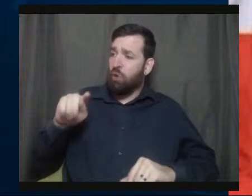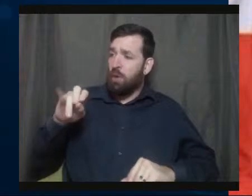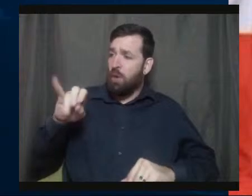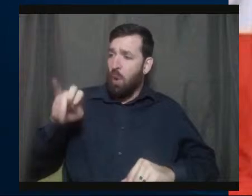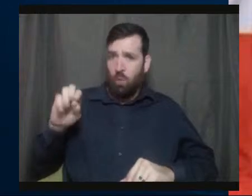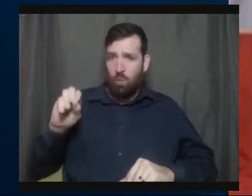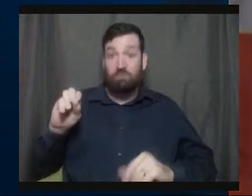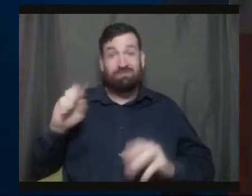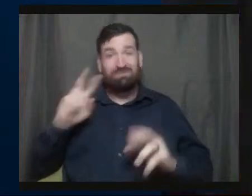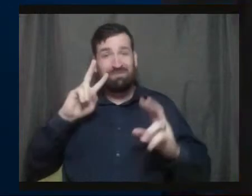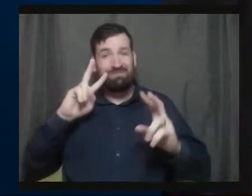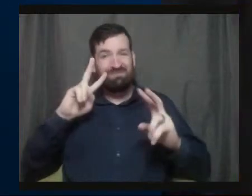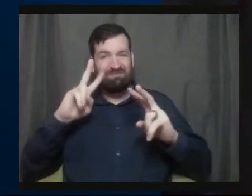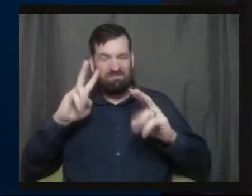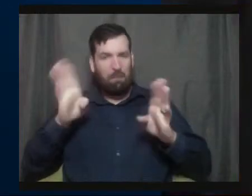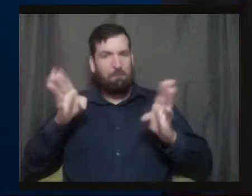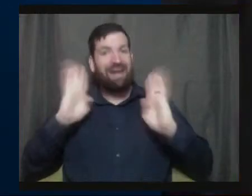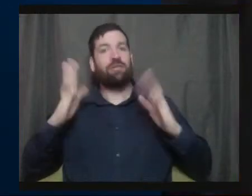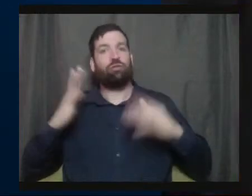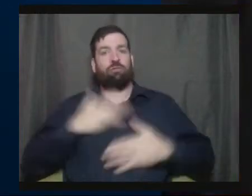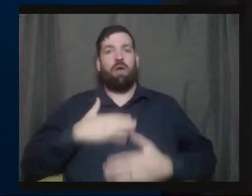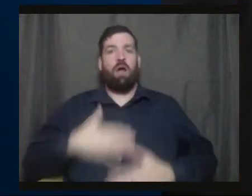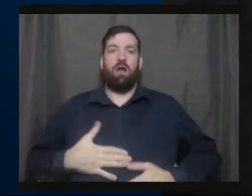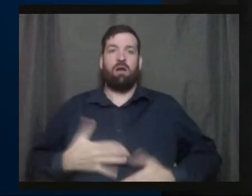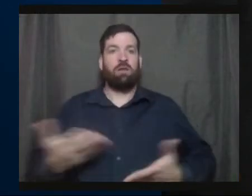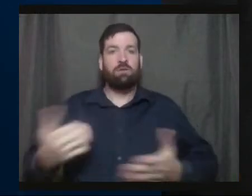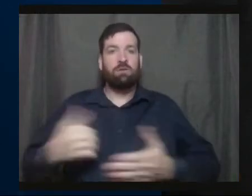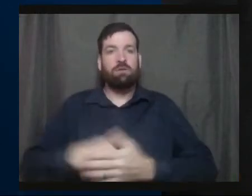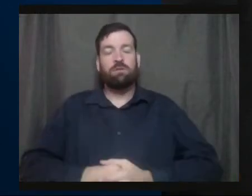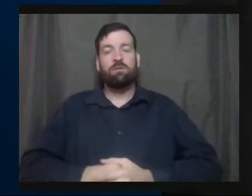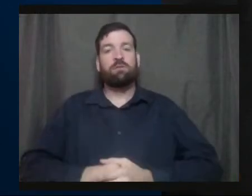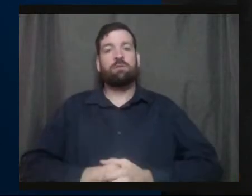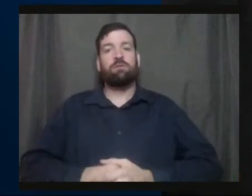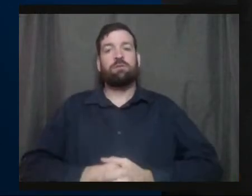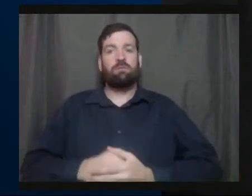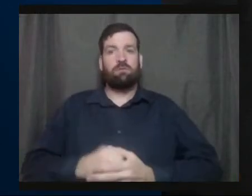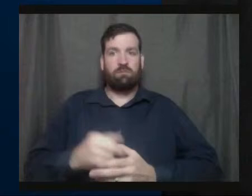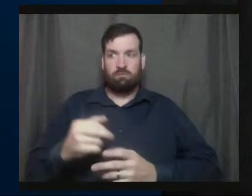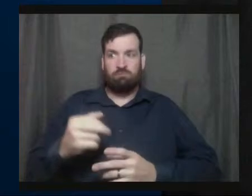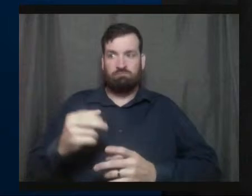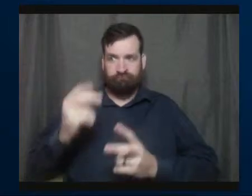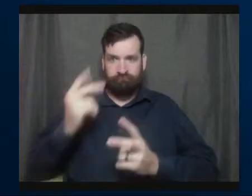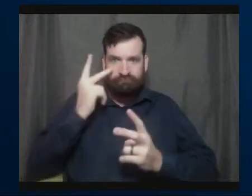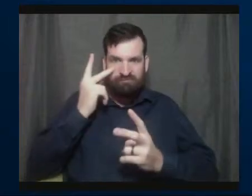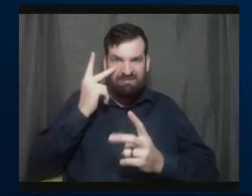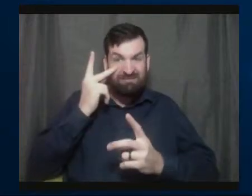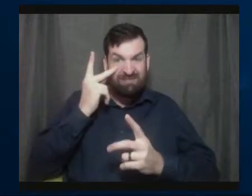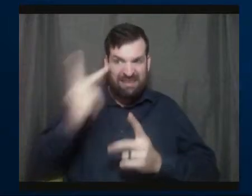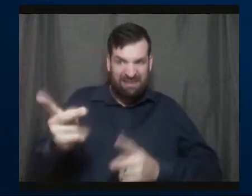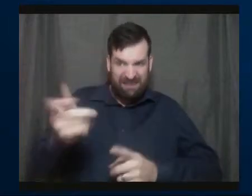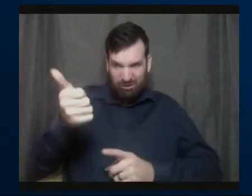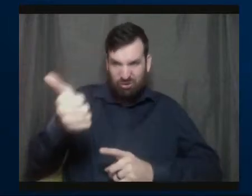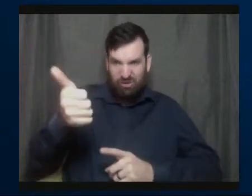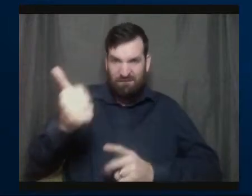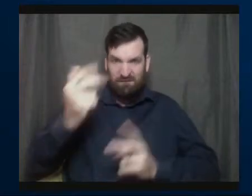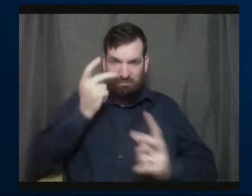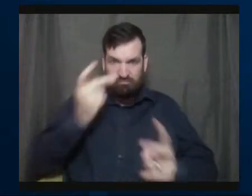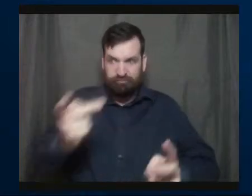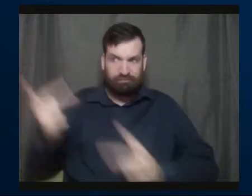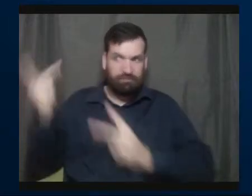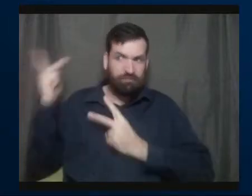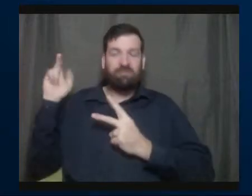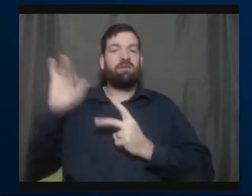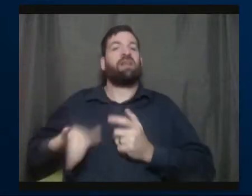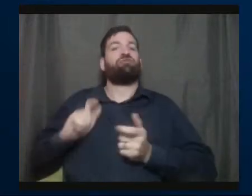body. It's you see yourself as that person that you were when you were heavy, and then you're going through the transition